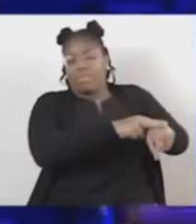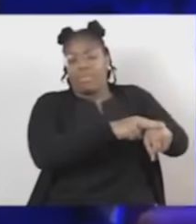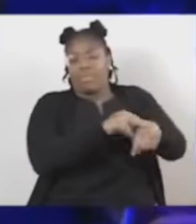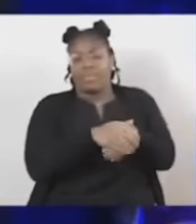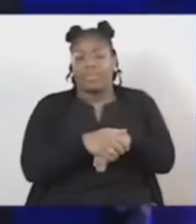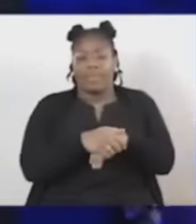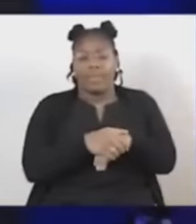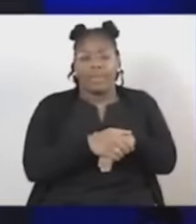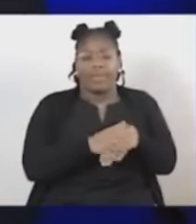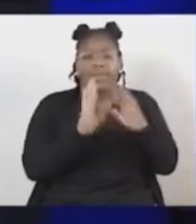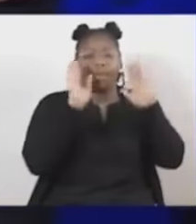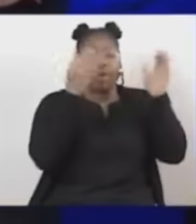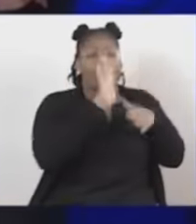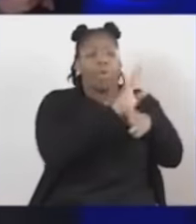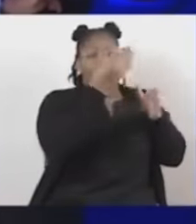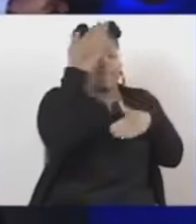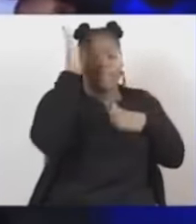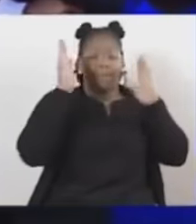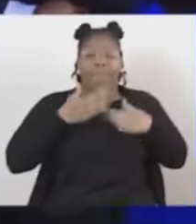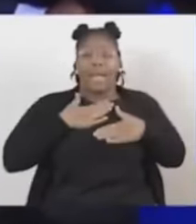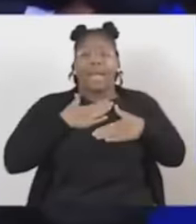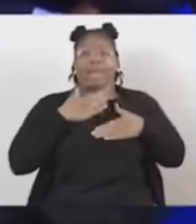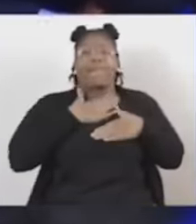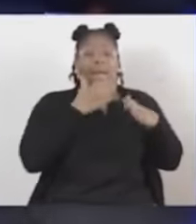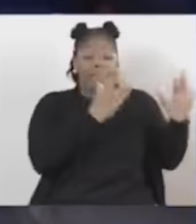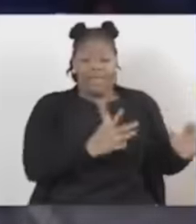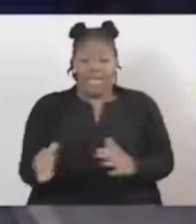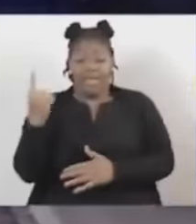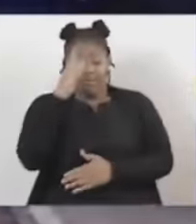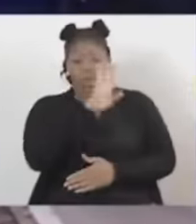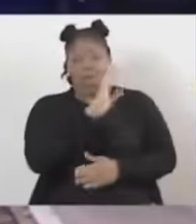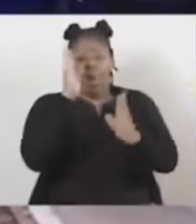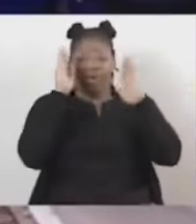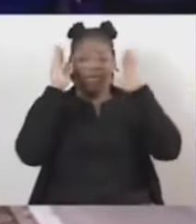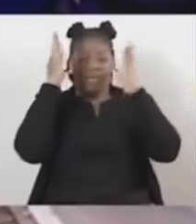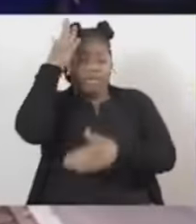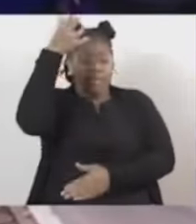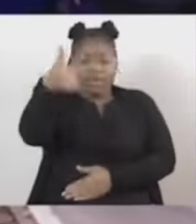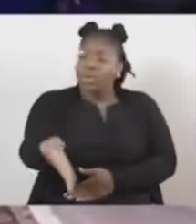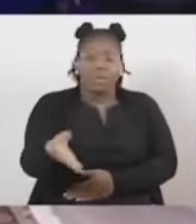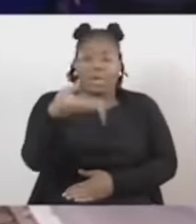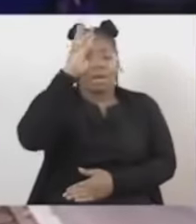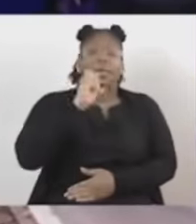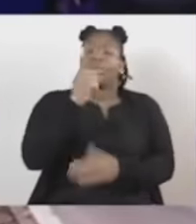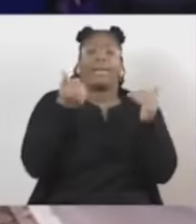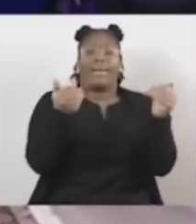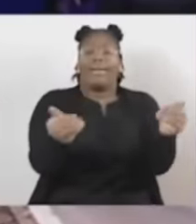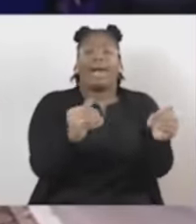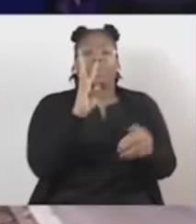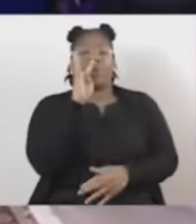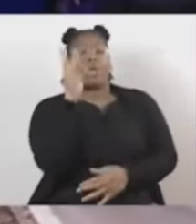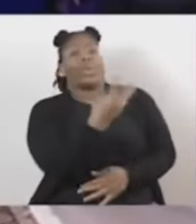Can I tell somebody, pay strict attention. I'm not going to be long. Pay strict attention to what God won't let you ignore about